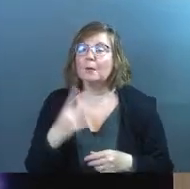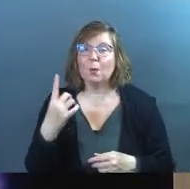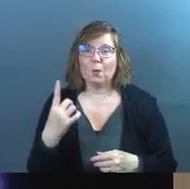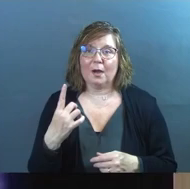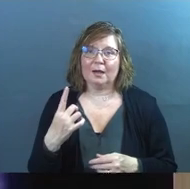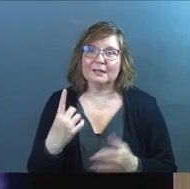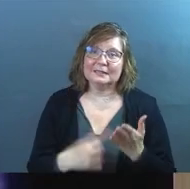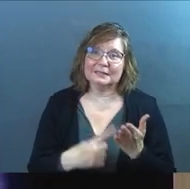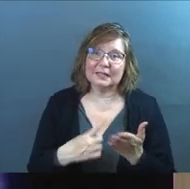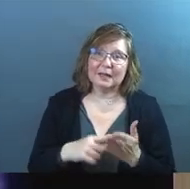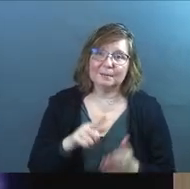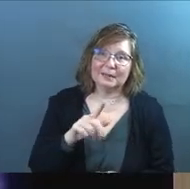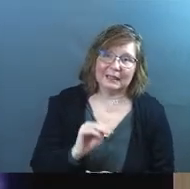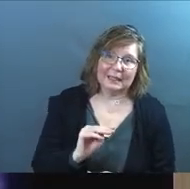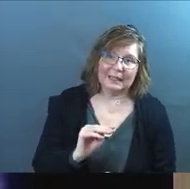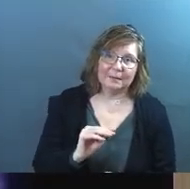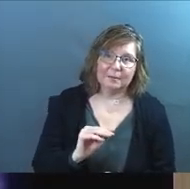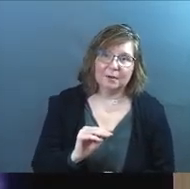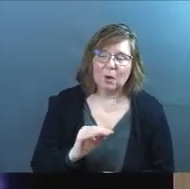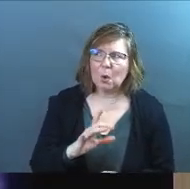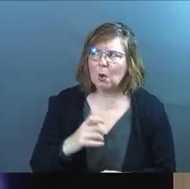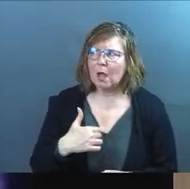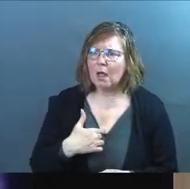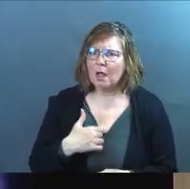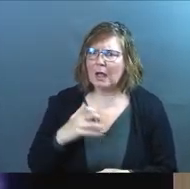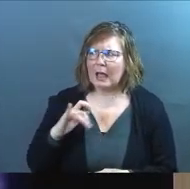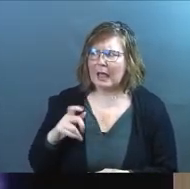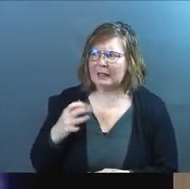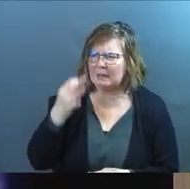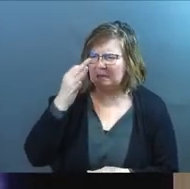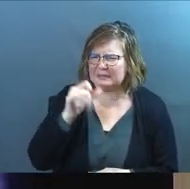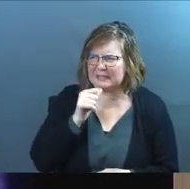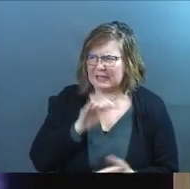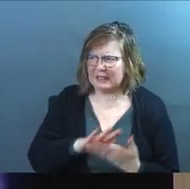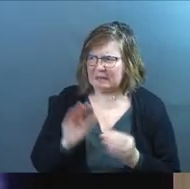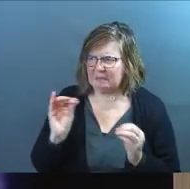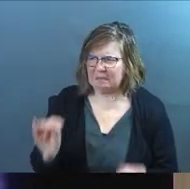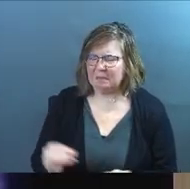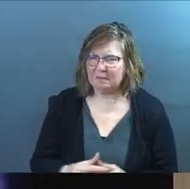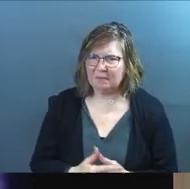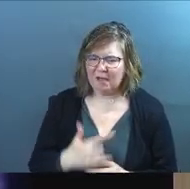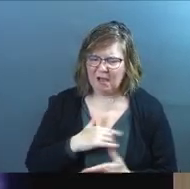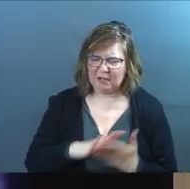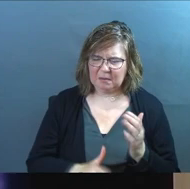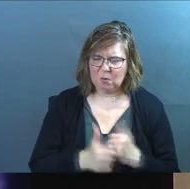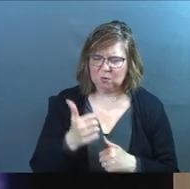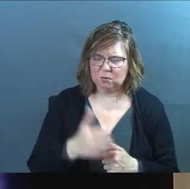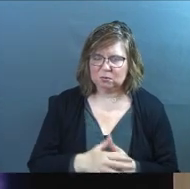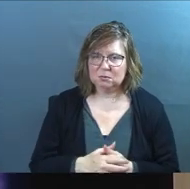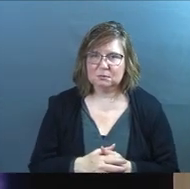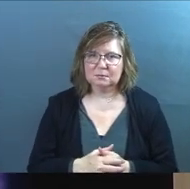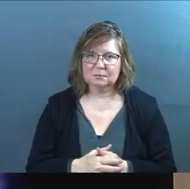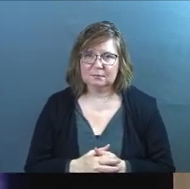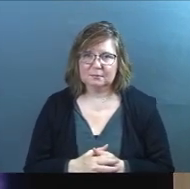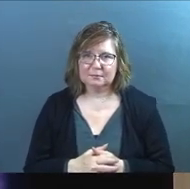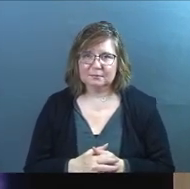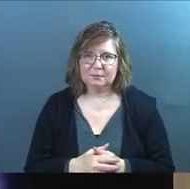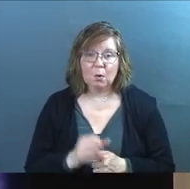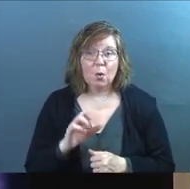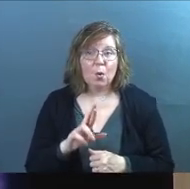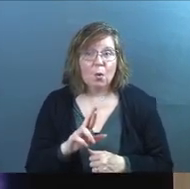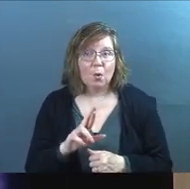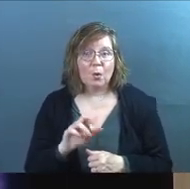one of them, sometimes Liam will go, well, Ellie barely cleaned up.